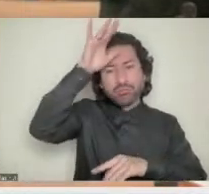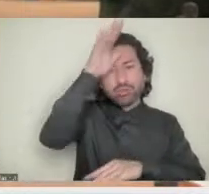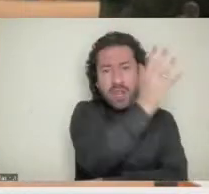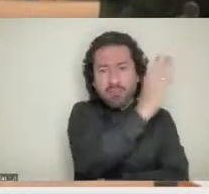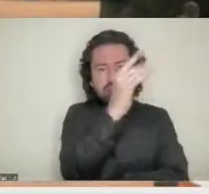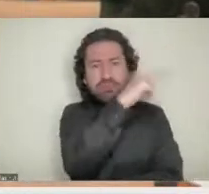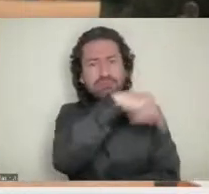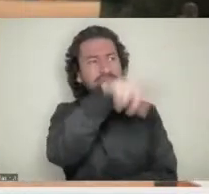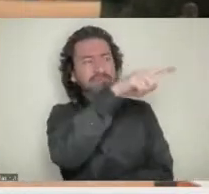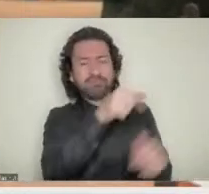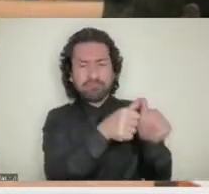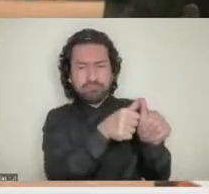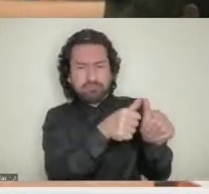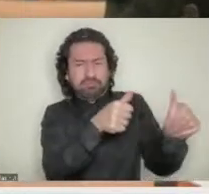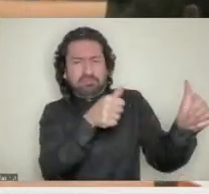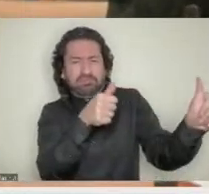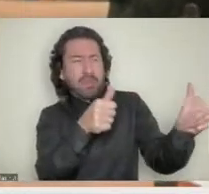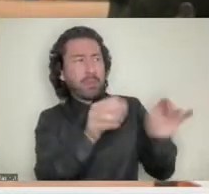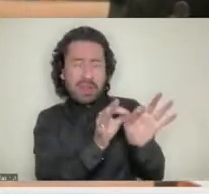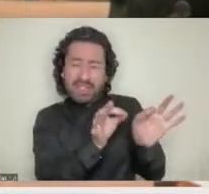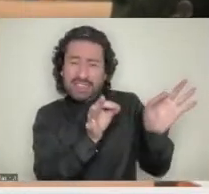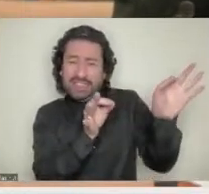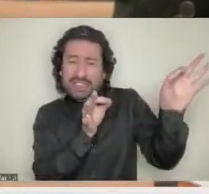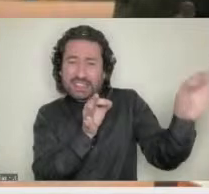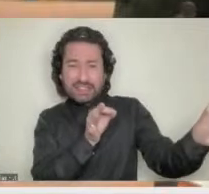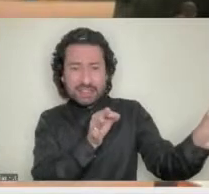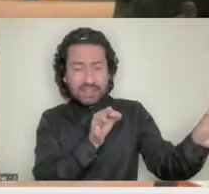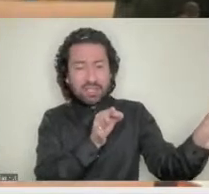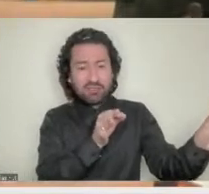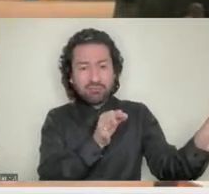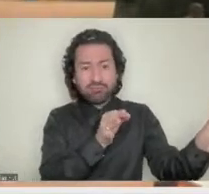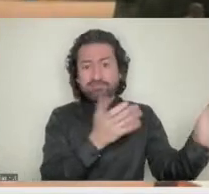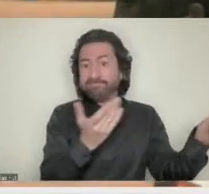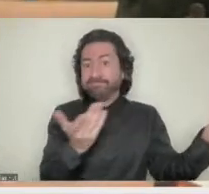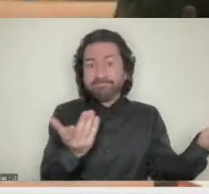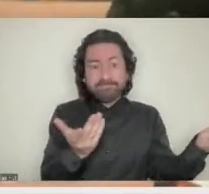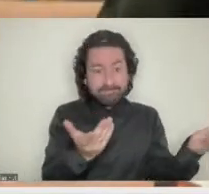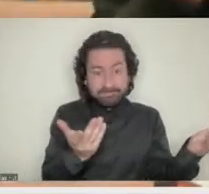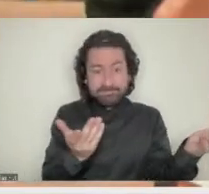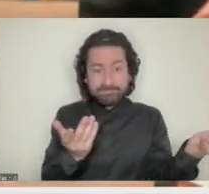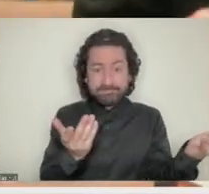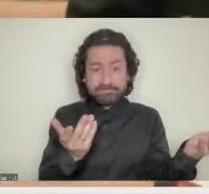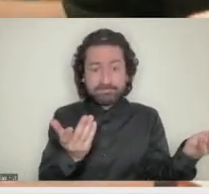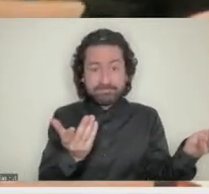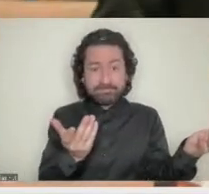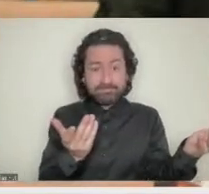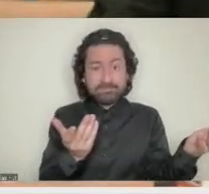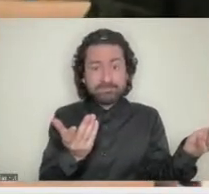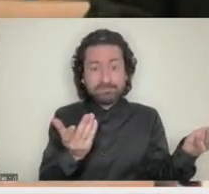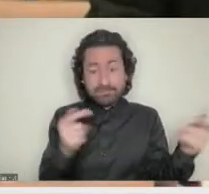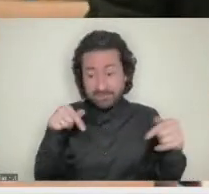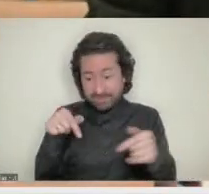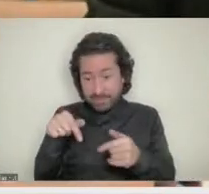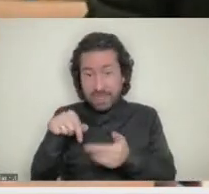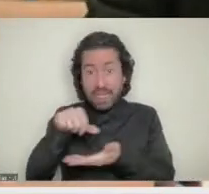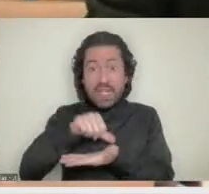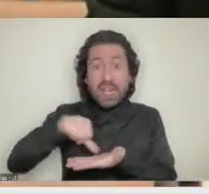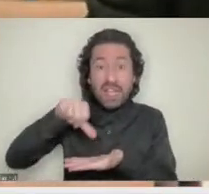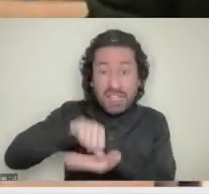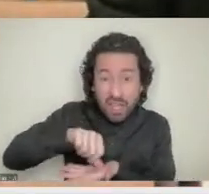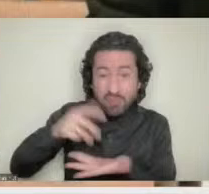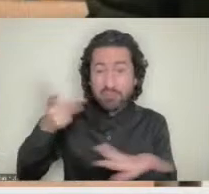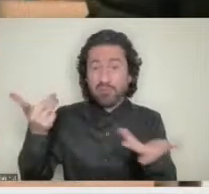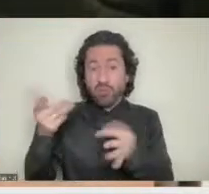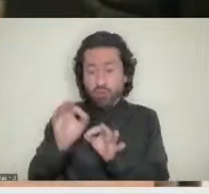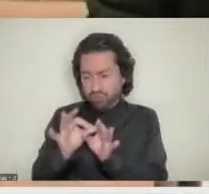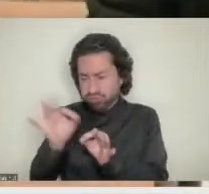as well. And so these regions are so distant and far from the the